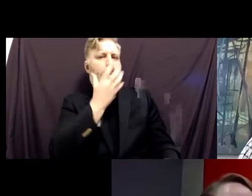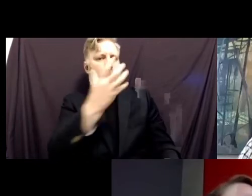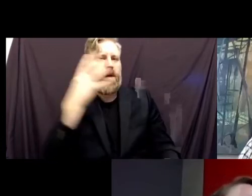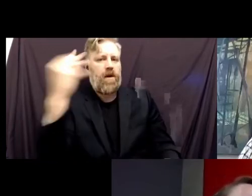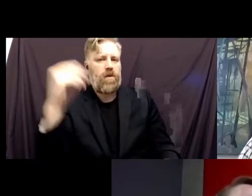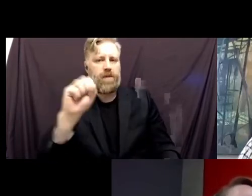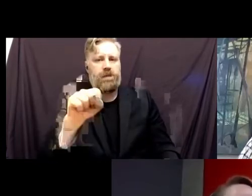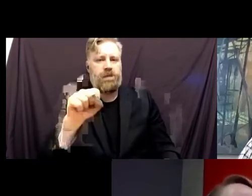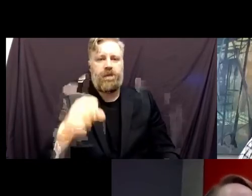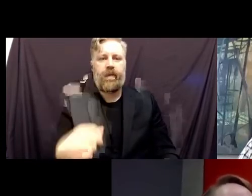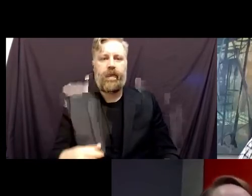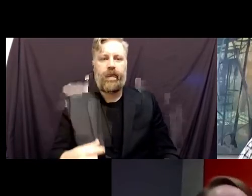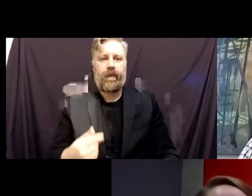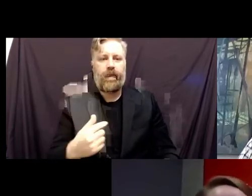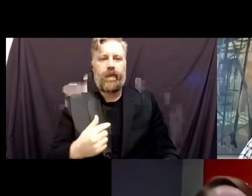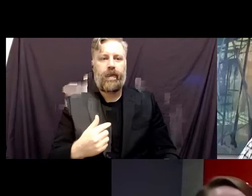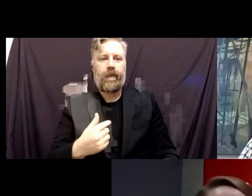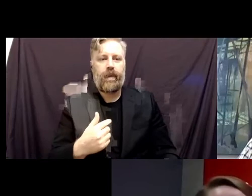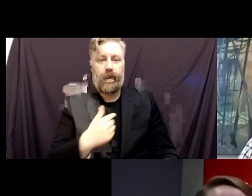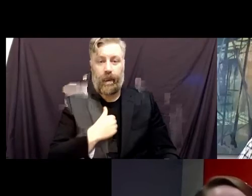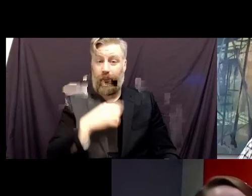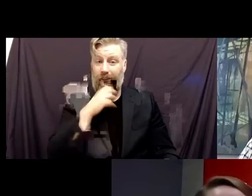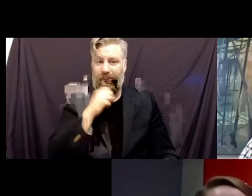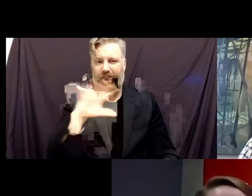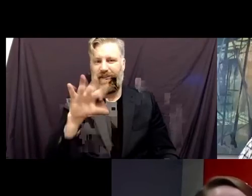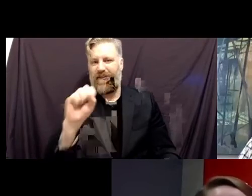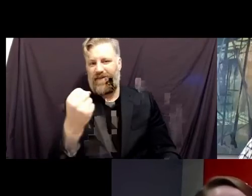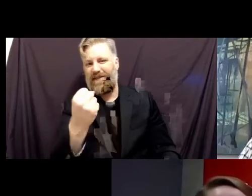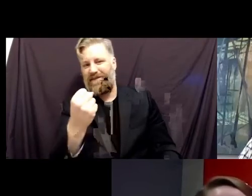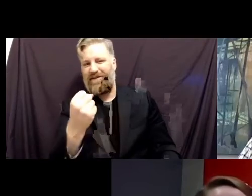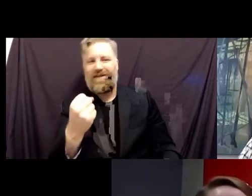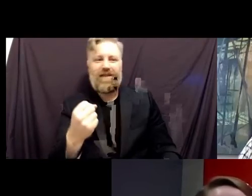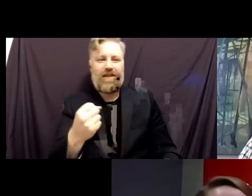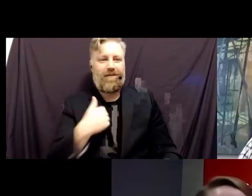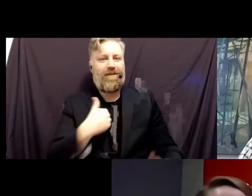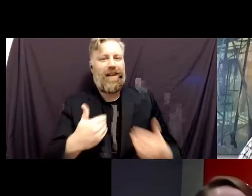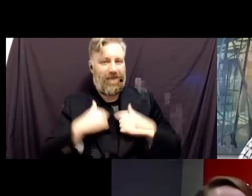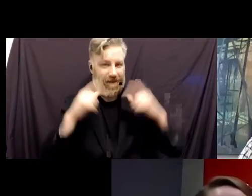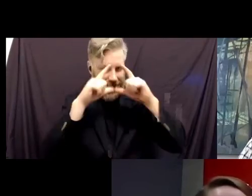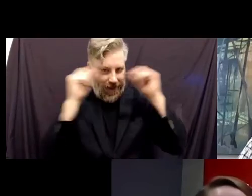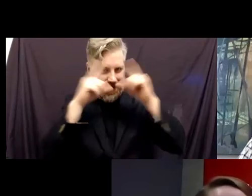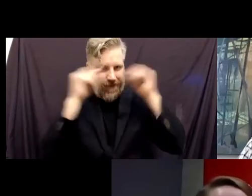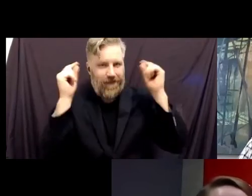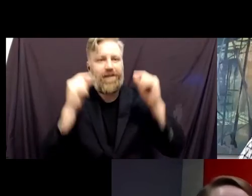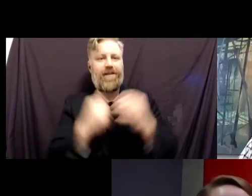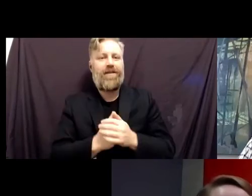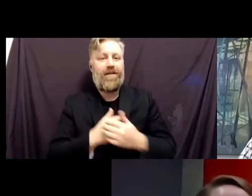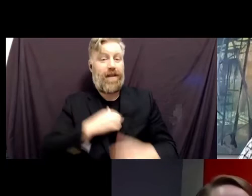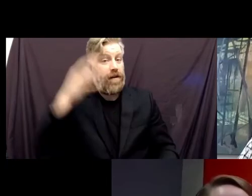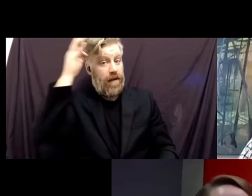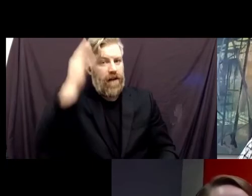I'm in the end 50s, also have glasses, black glasses, gray